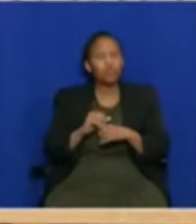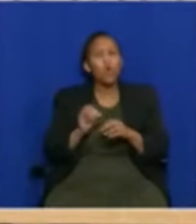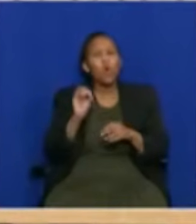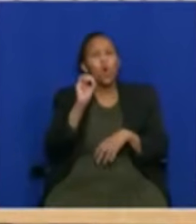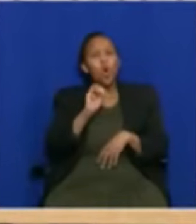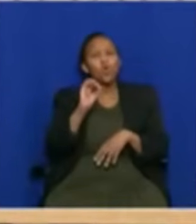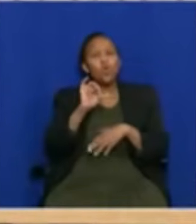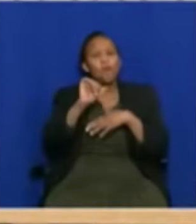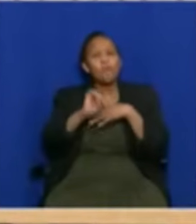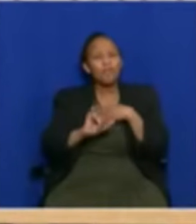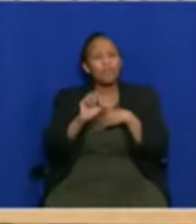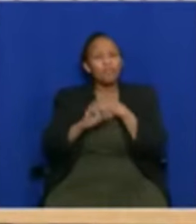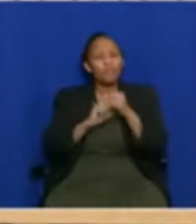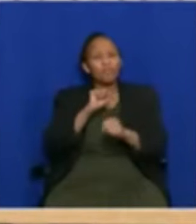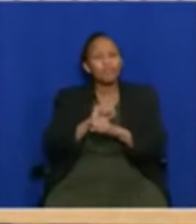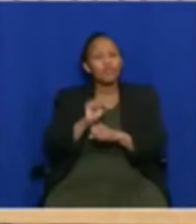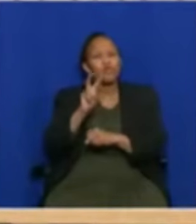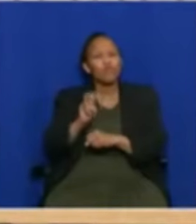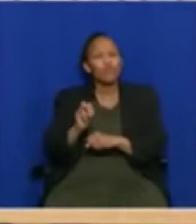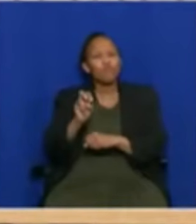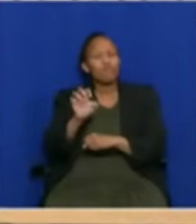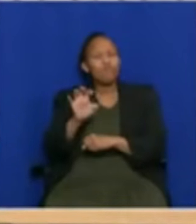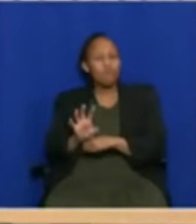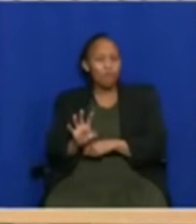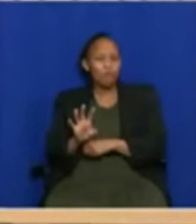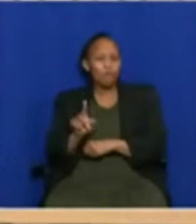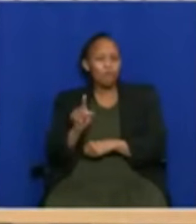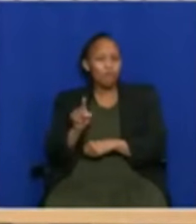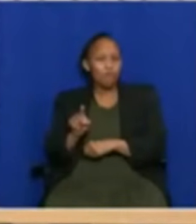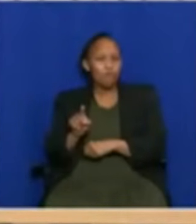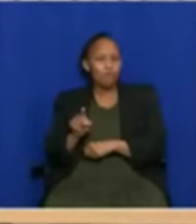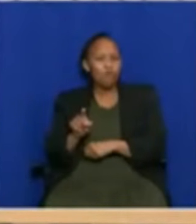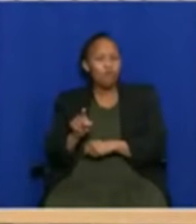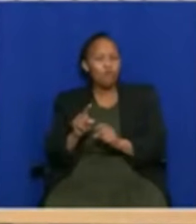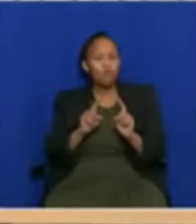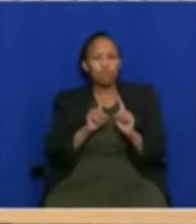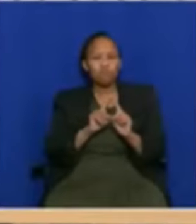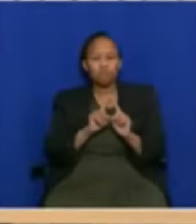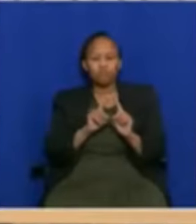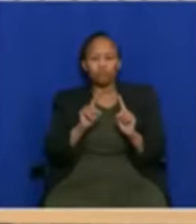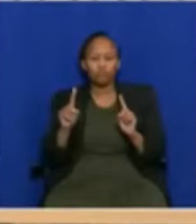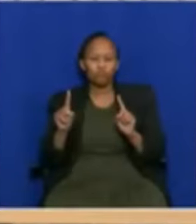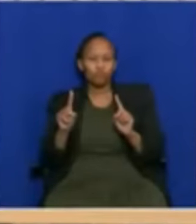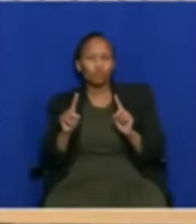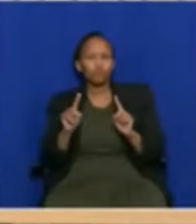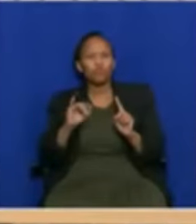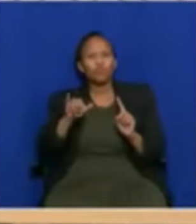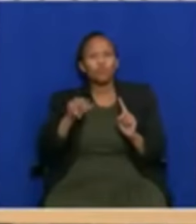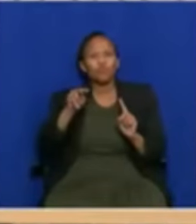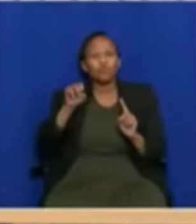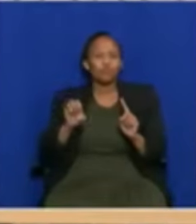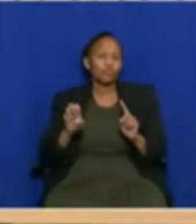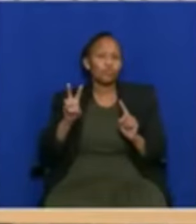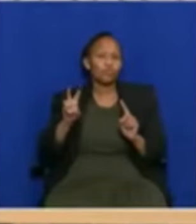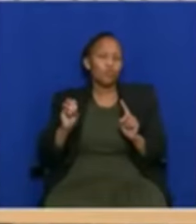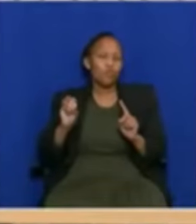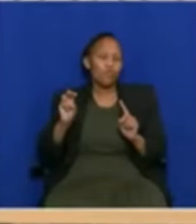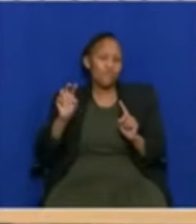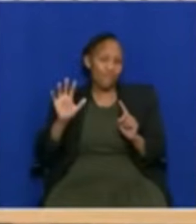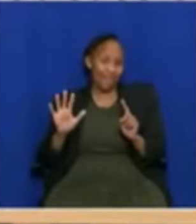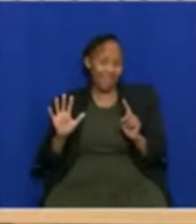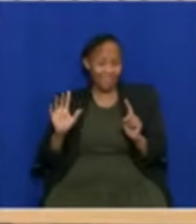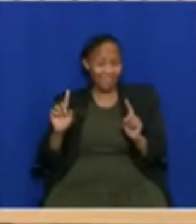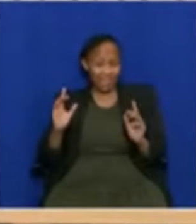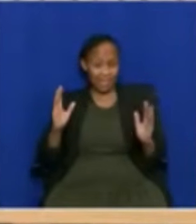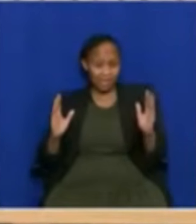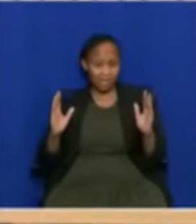2024 to, as I said, I'm aiming for June 2025. And one of the best annexures